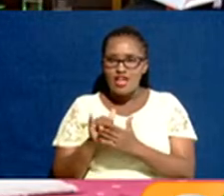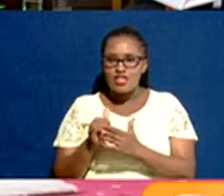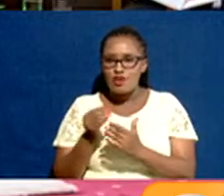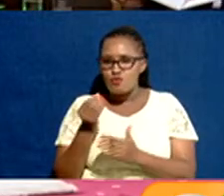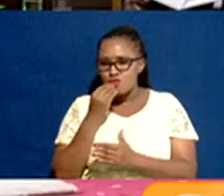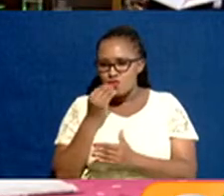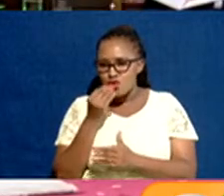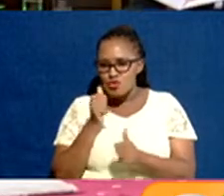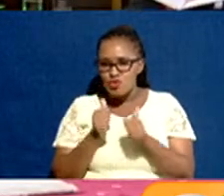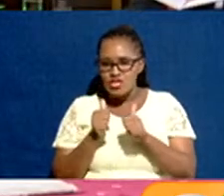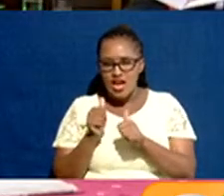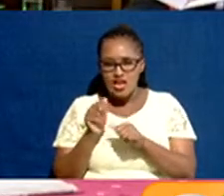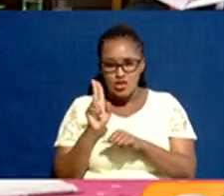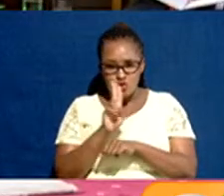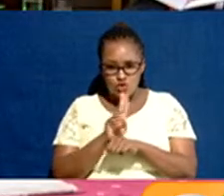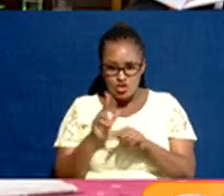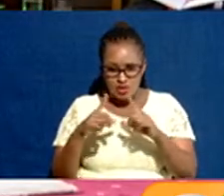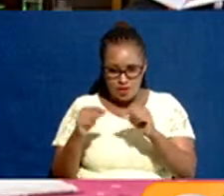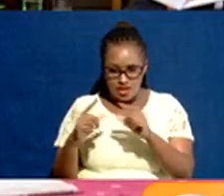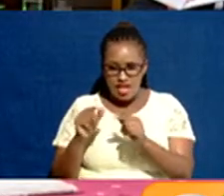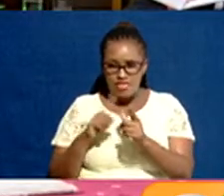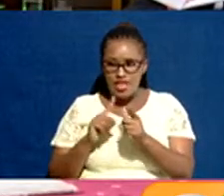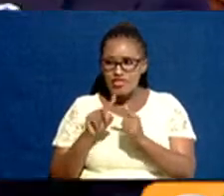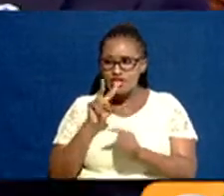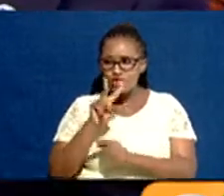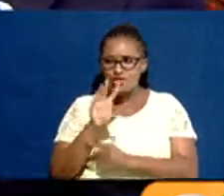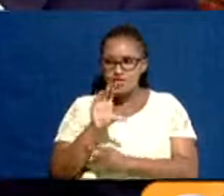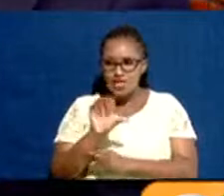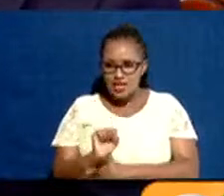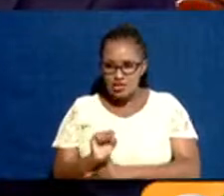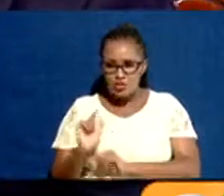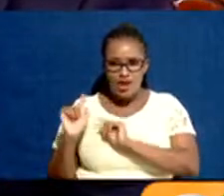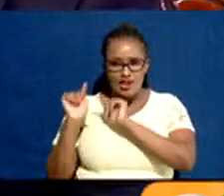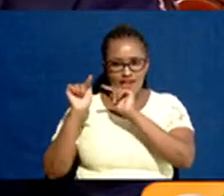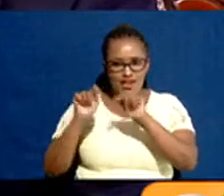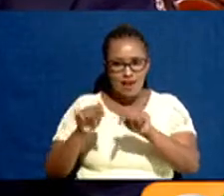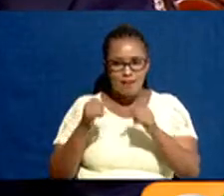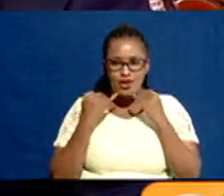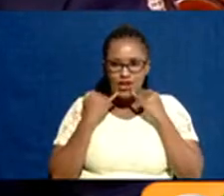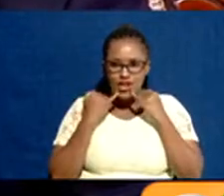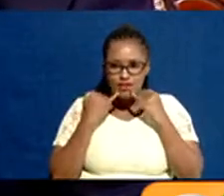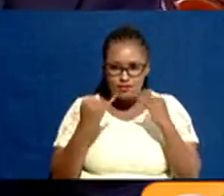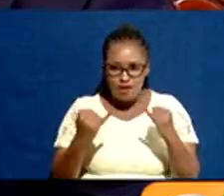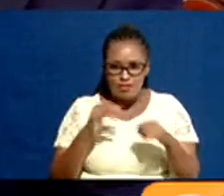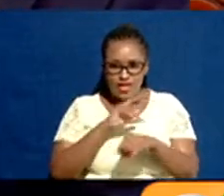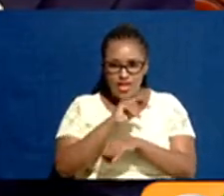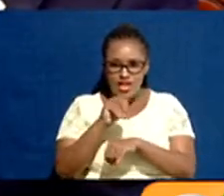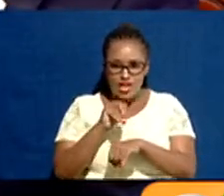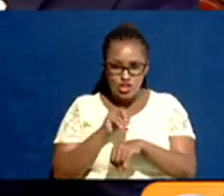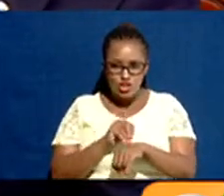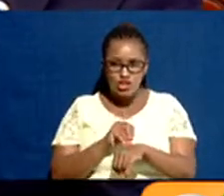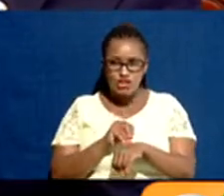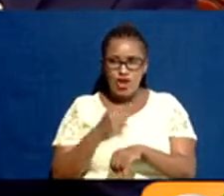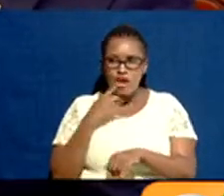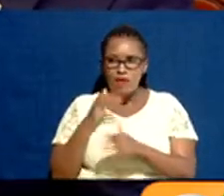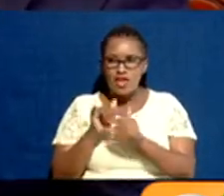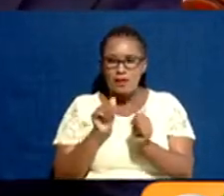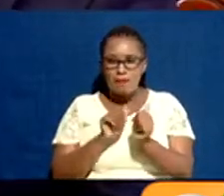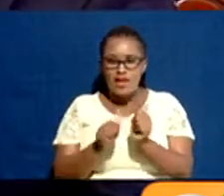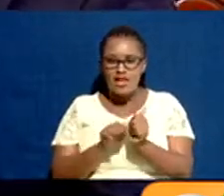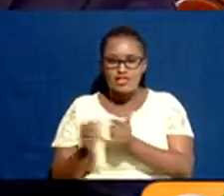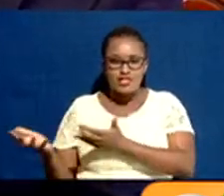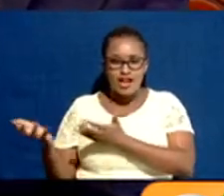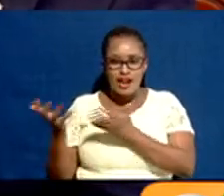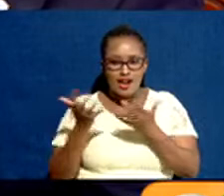the wording he used. Then the two CSS came and informed the nation that maize will come, and